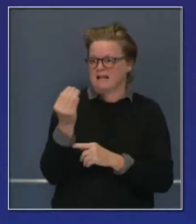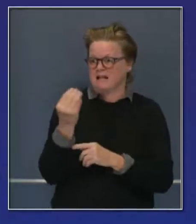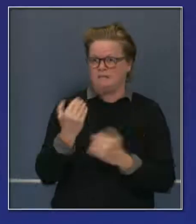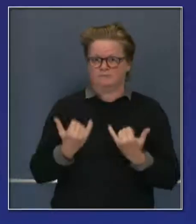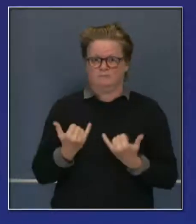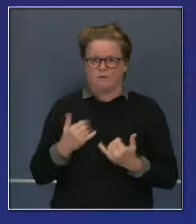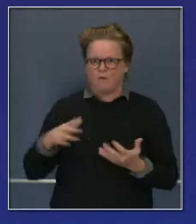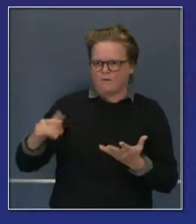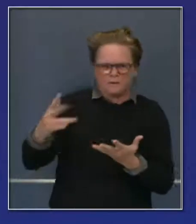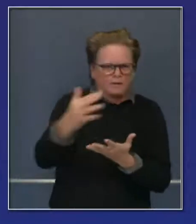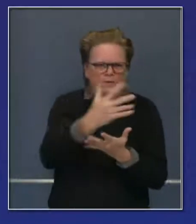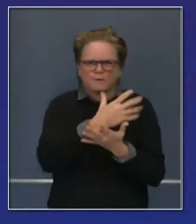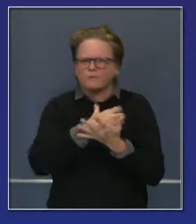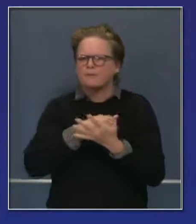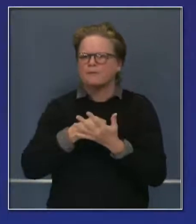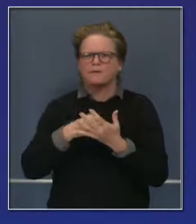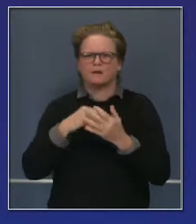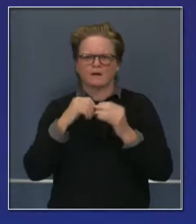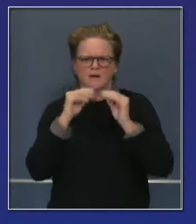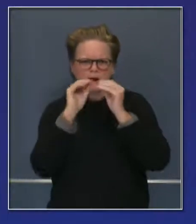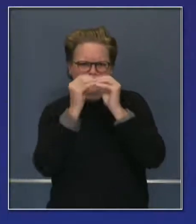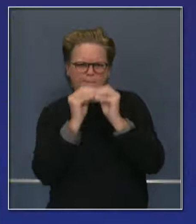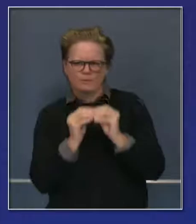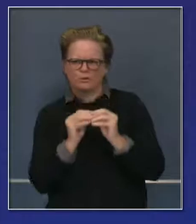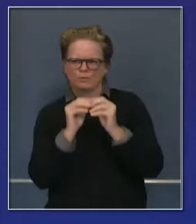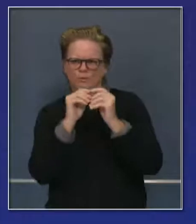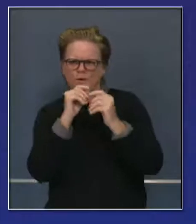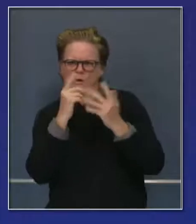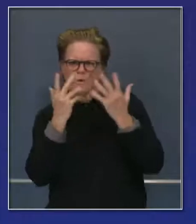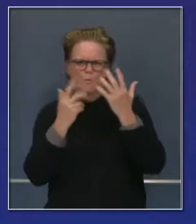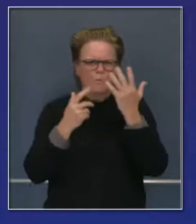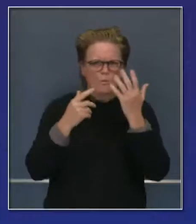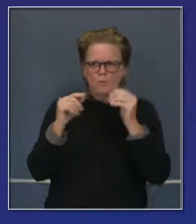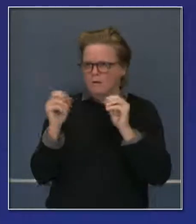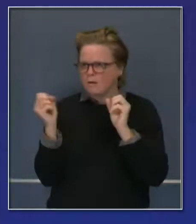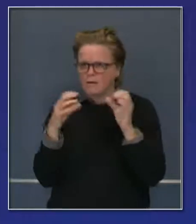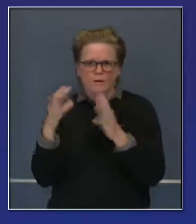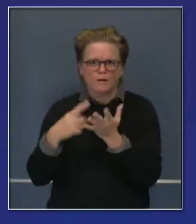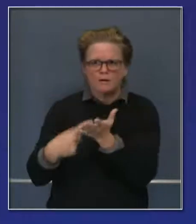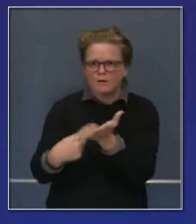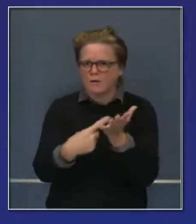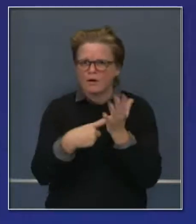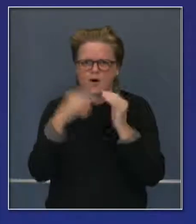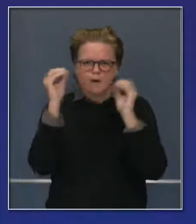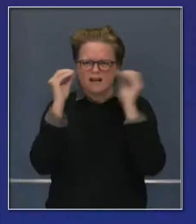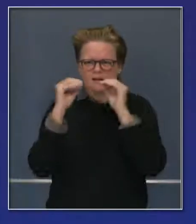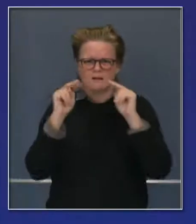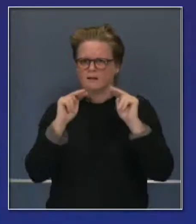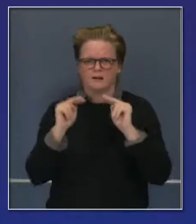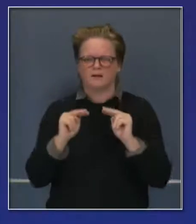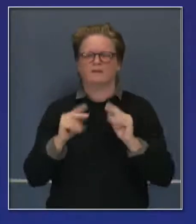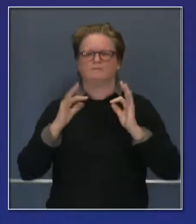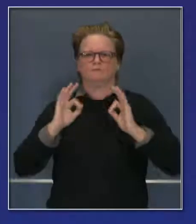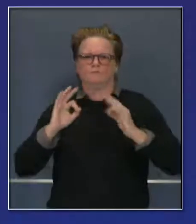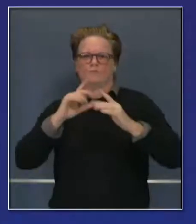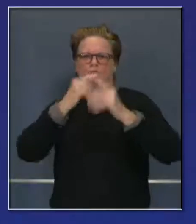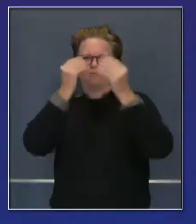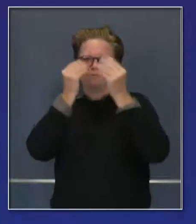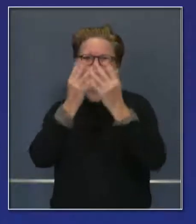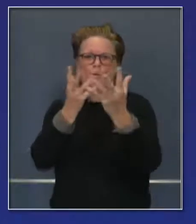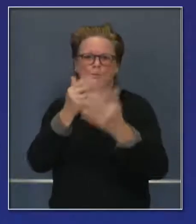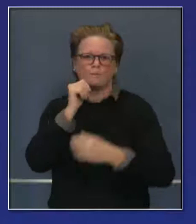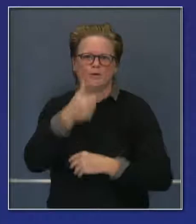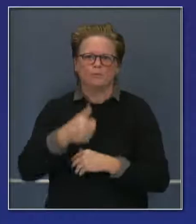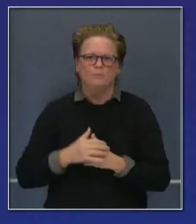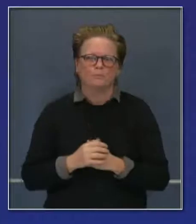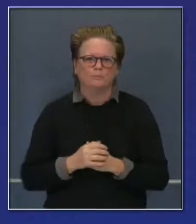of opinion in some cases, or just making sure that we're all aligned with local health officers in terms of just the veracity of the